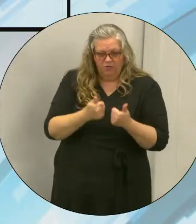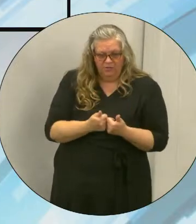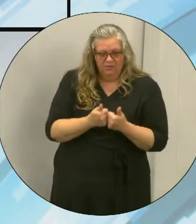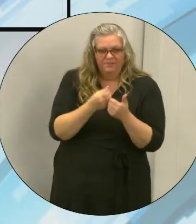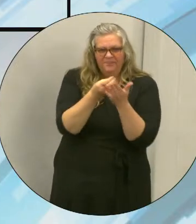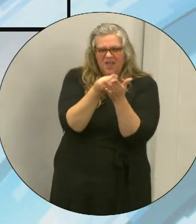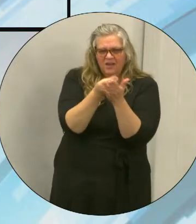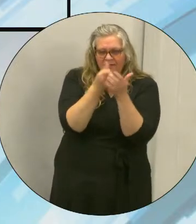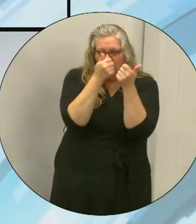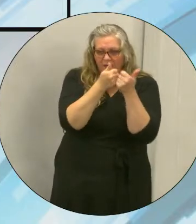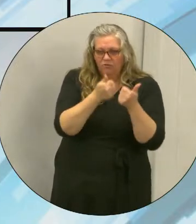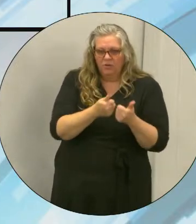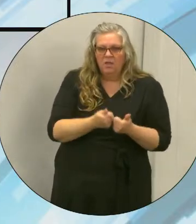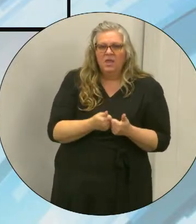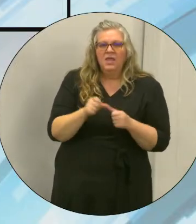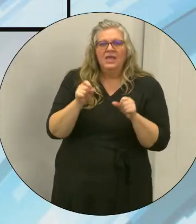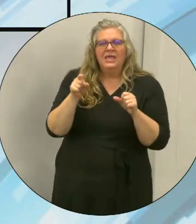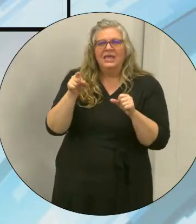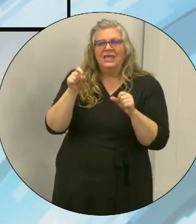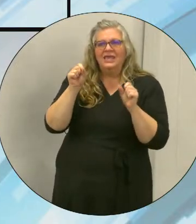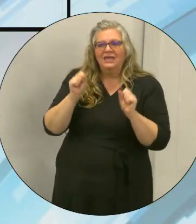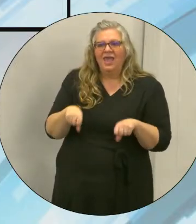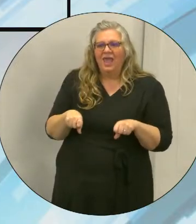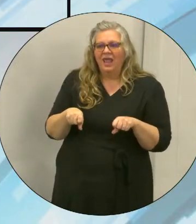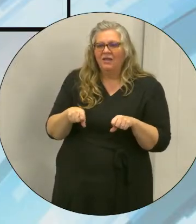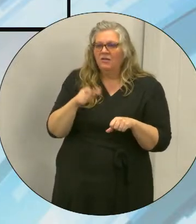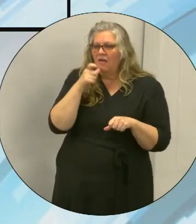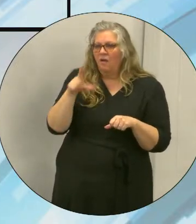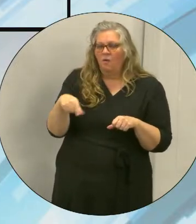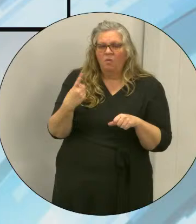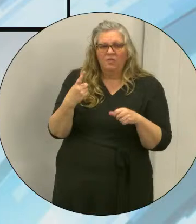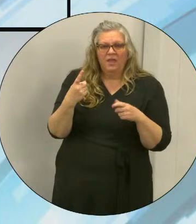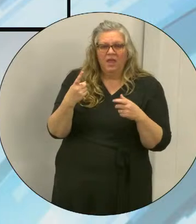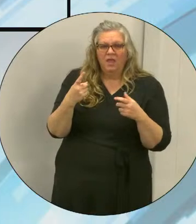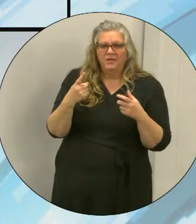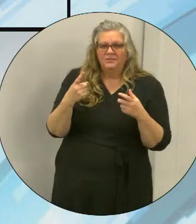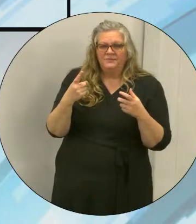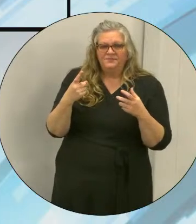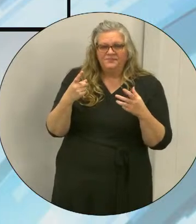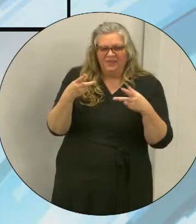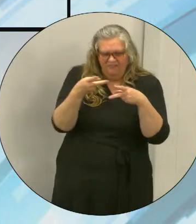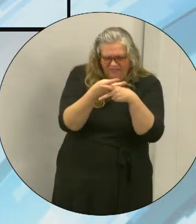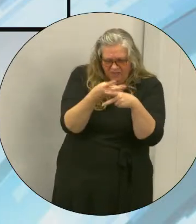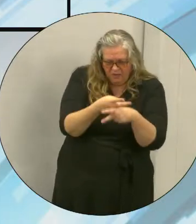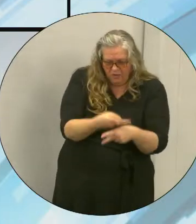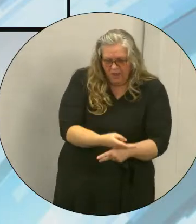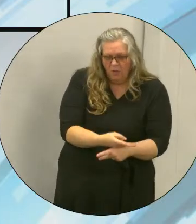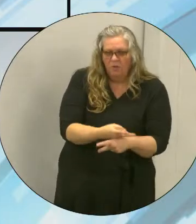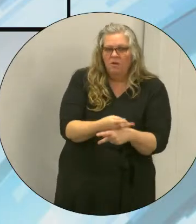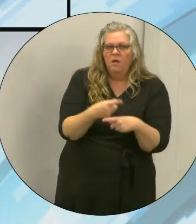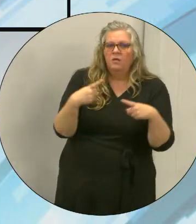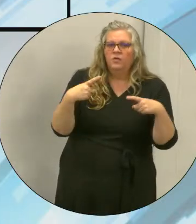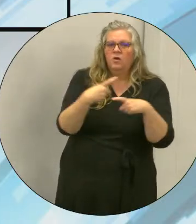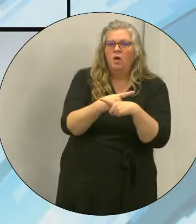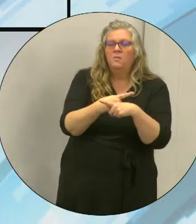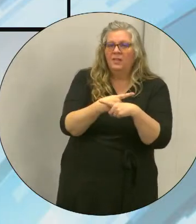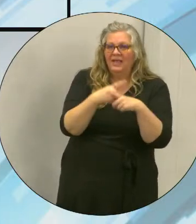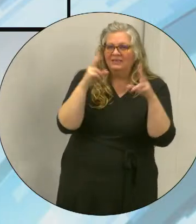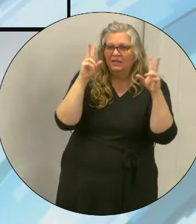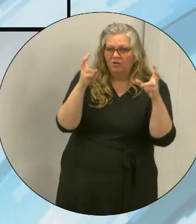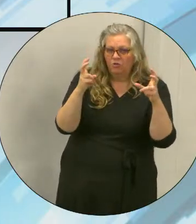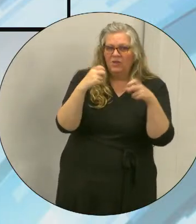financially here, and be able to not only break down those really complex issues and simplify them for us in a way